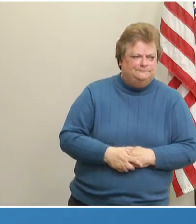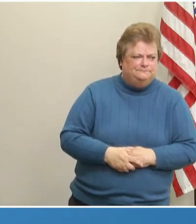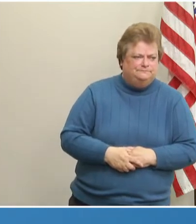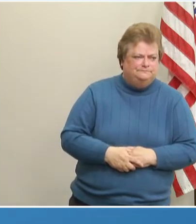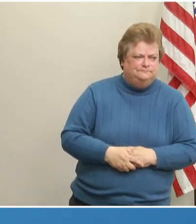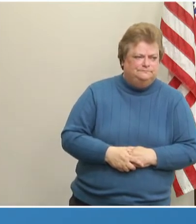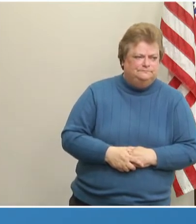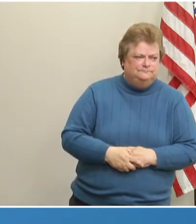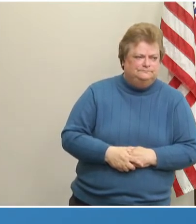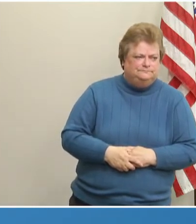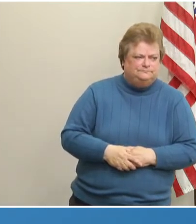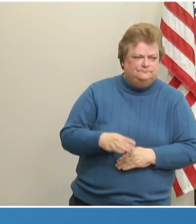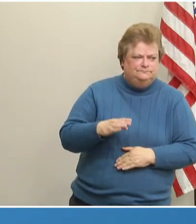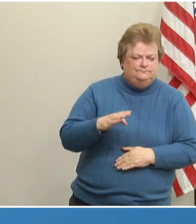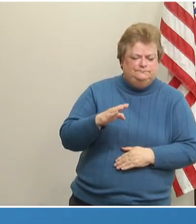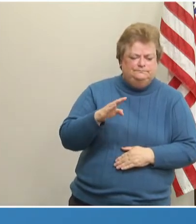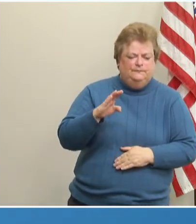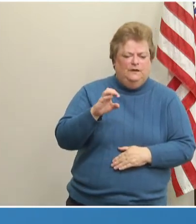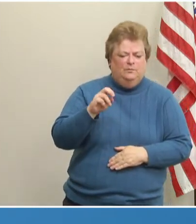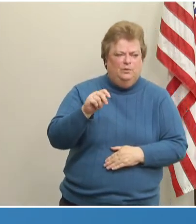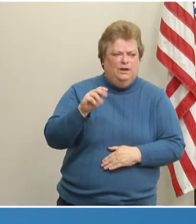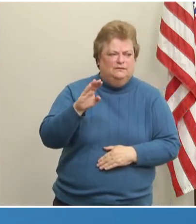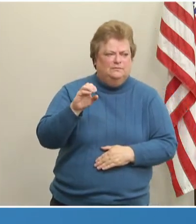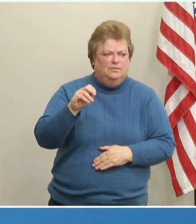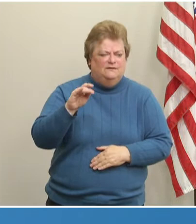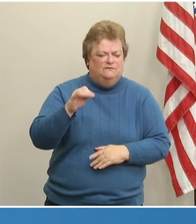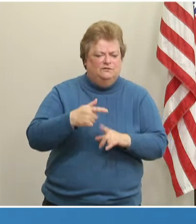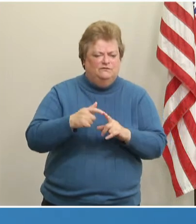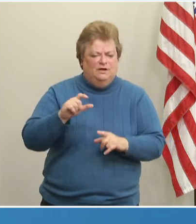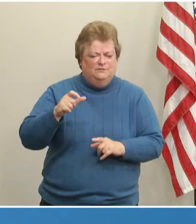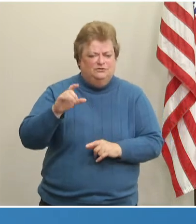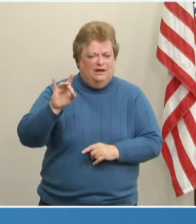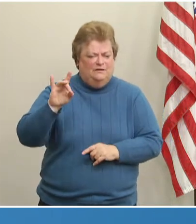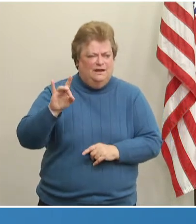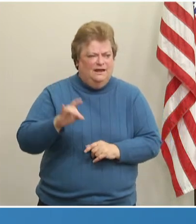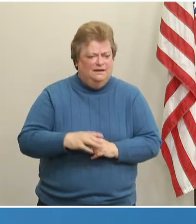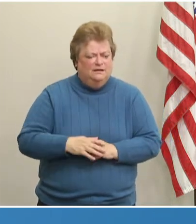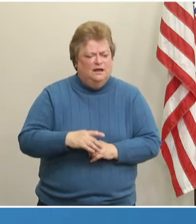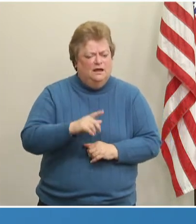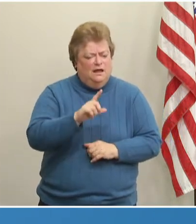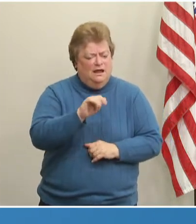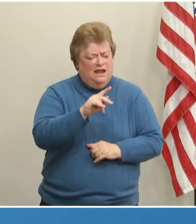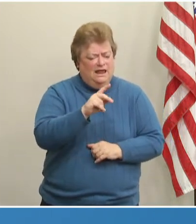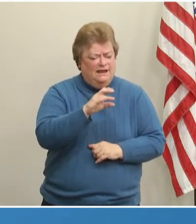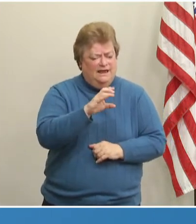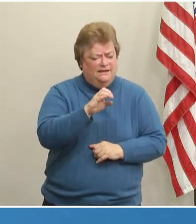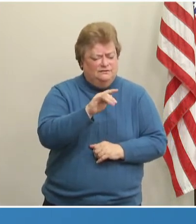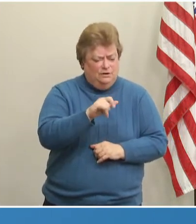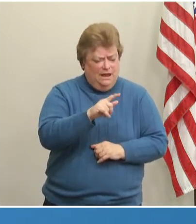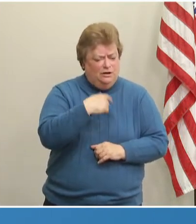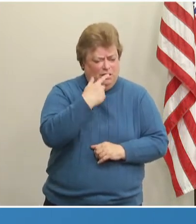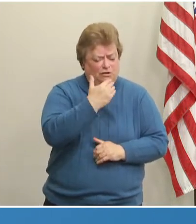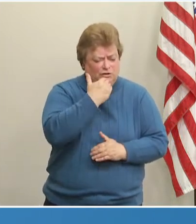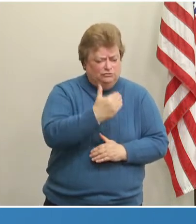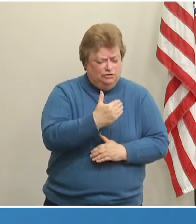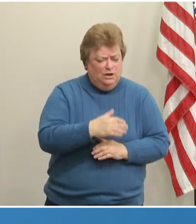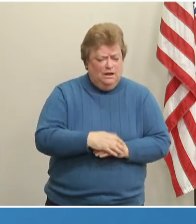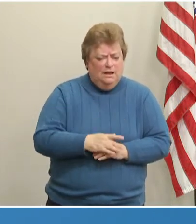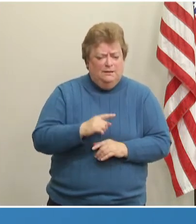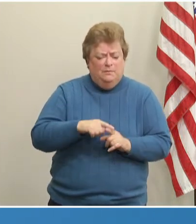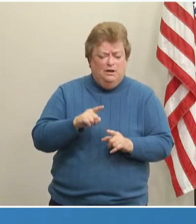With Channel 8, looks like Lancaster County is doing pretty good, but are you worried at all about hitting